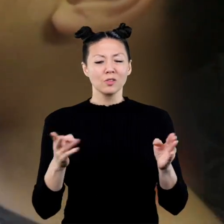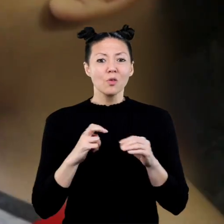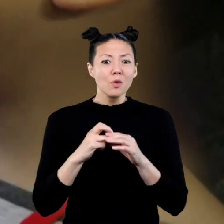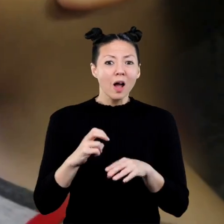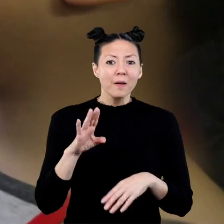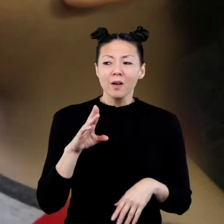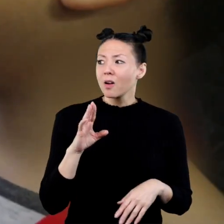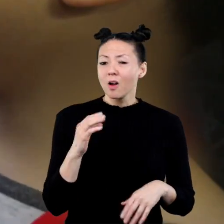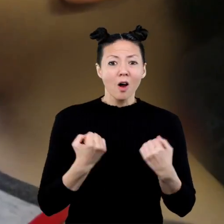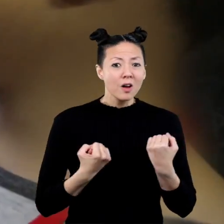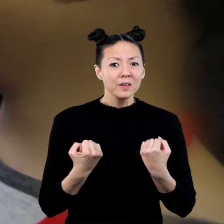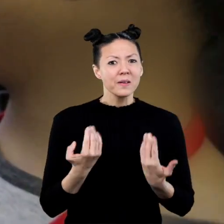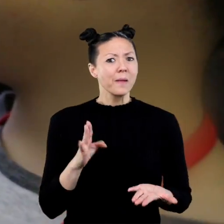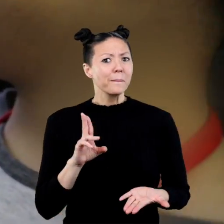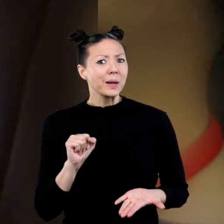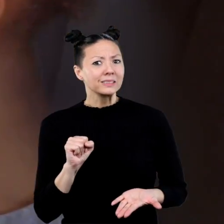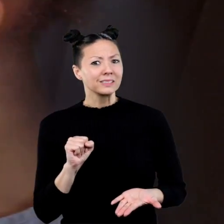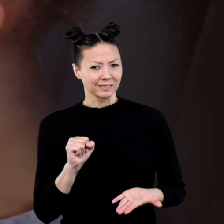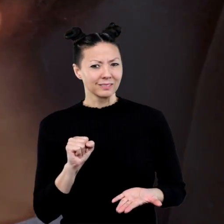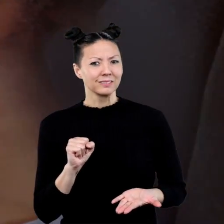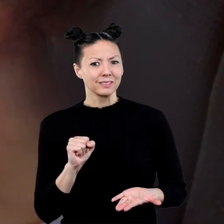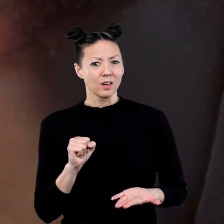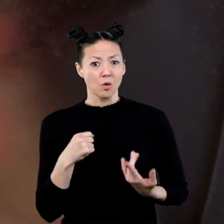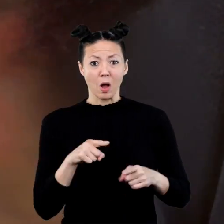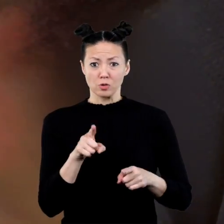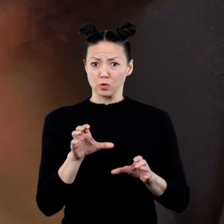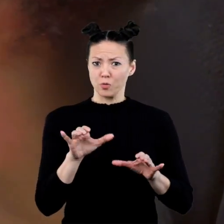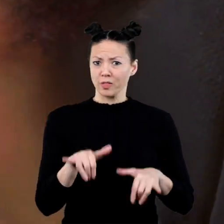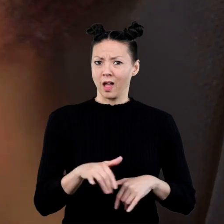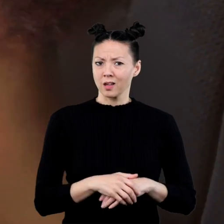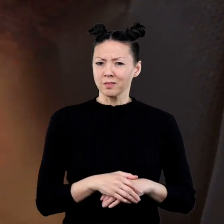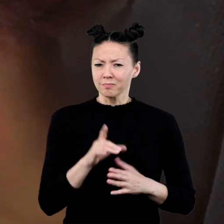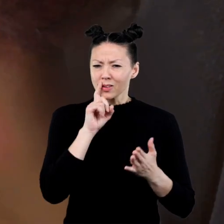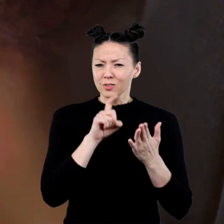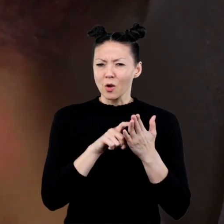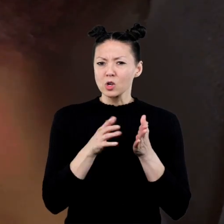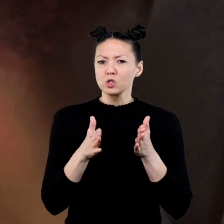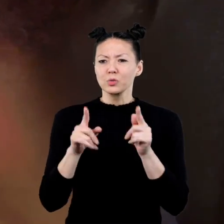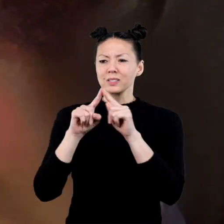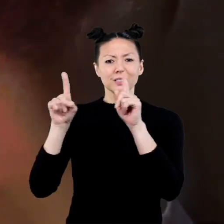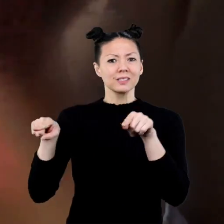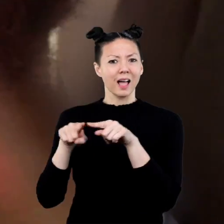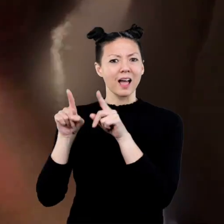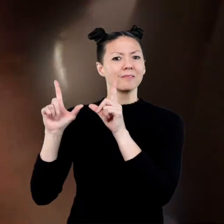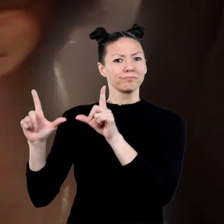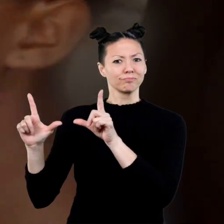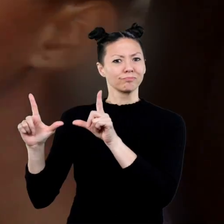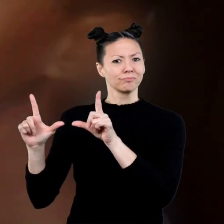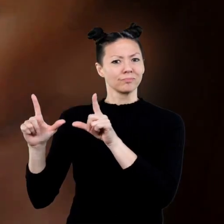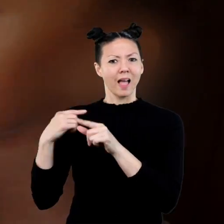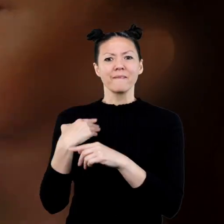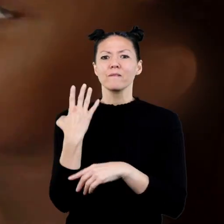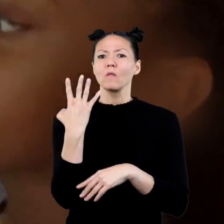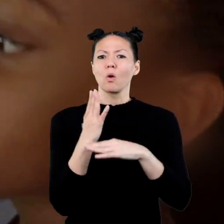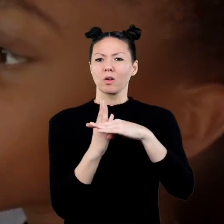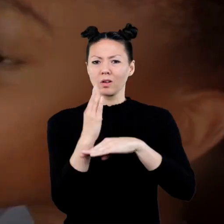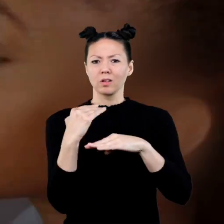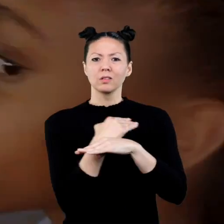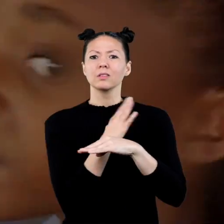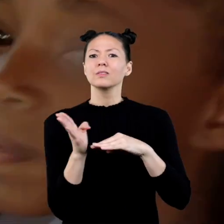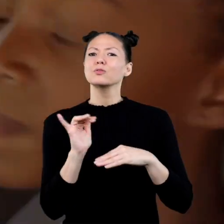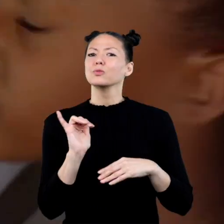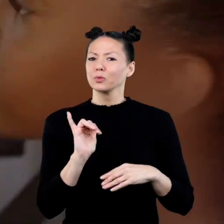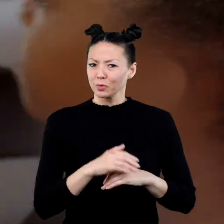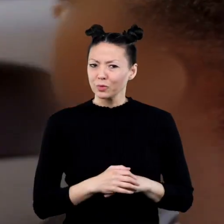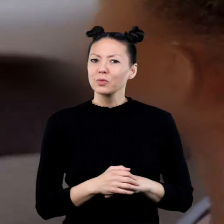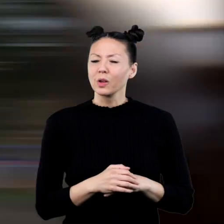car or on the bus. And while you're doing that, notice the street signs that use the four cardinal directions as well.